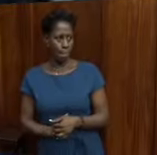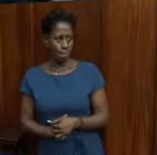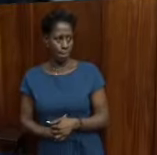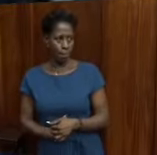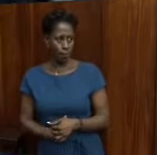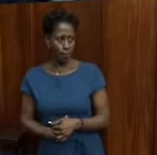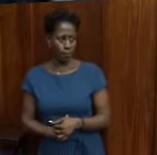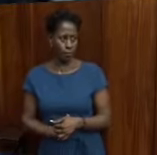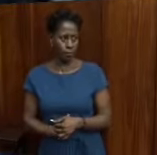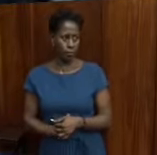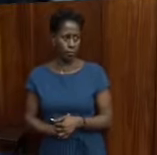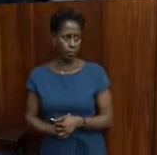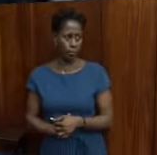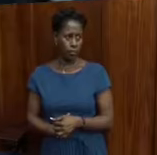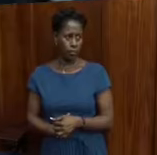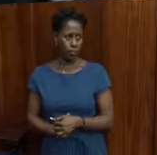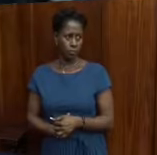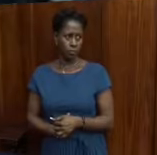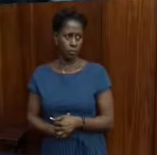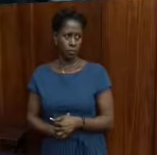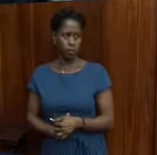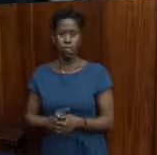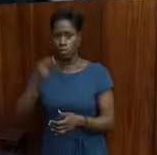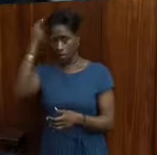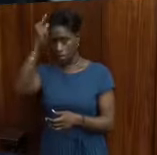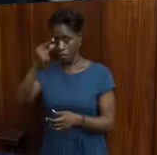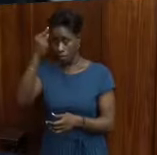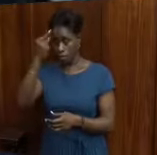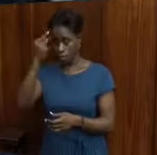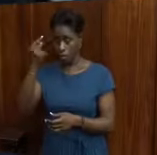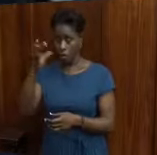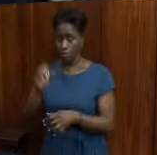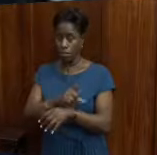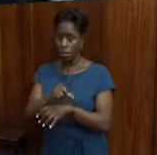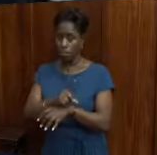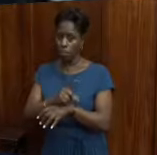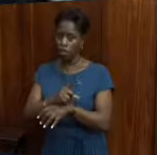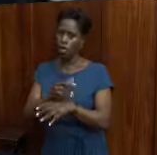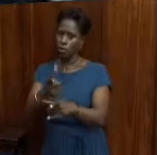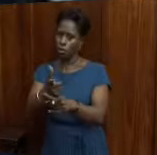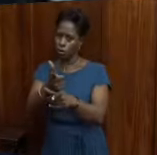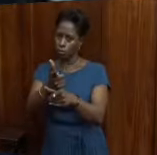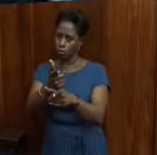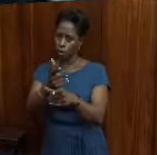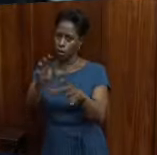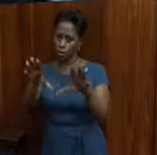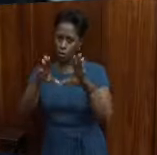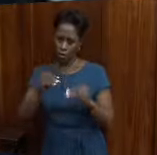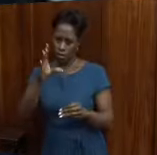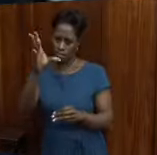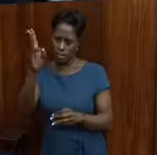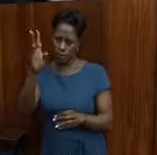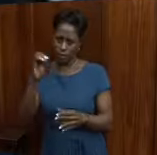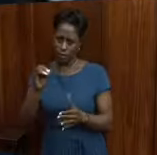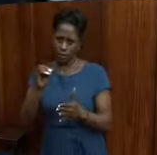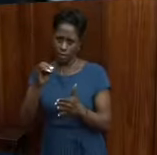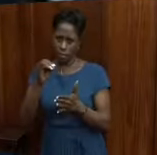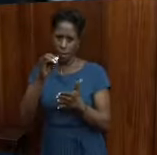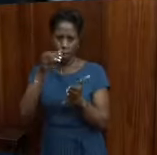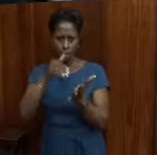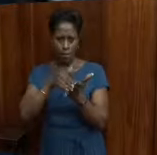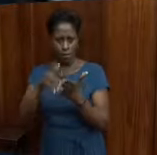regions, the government of St. Lucia received over $17 million, which is being utilized for this purpose. Through